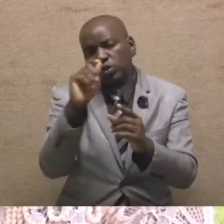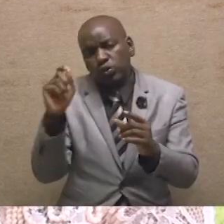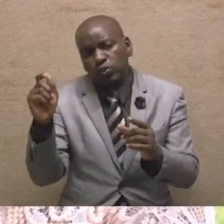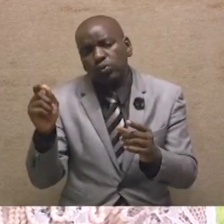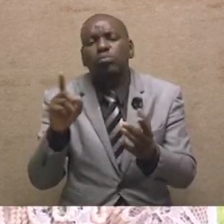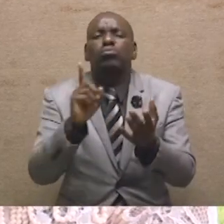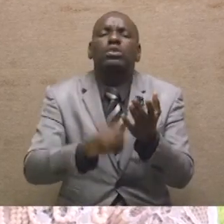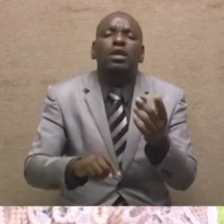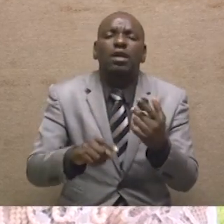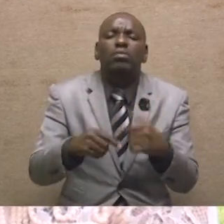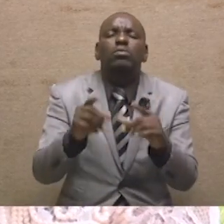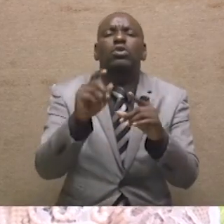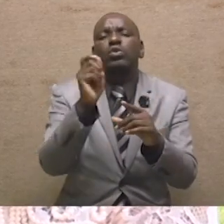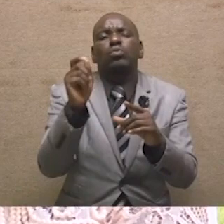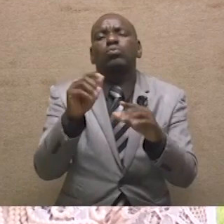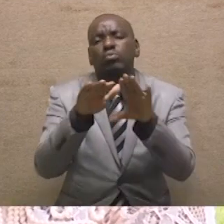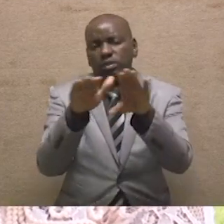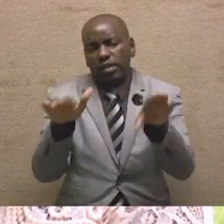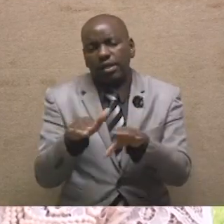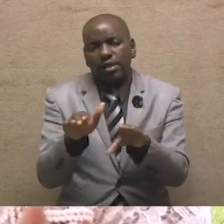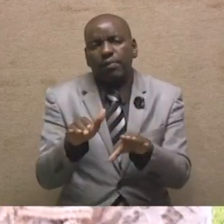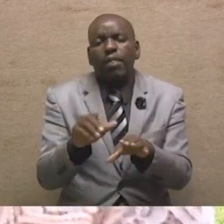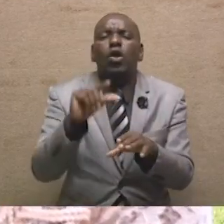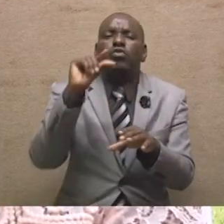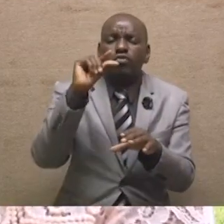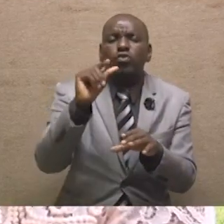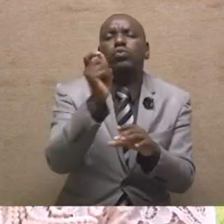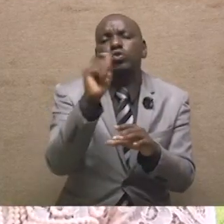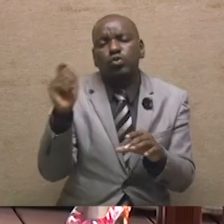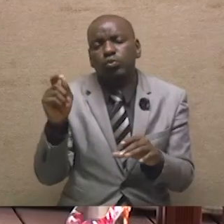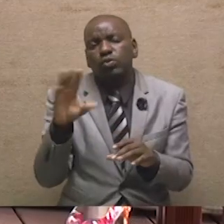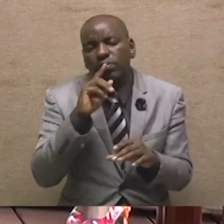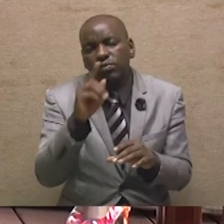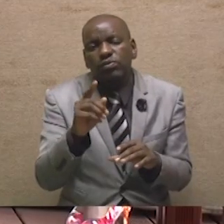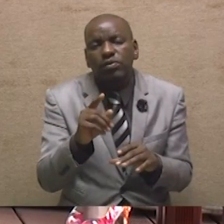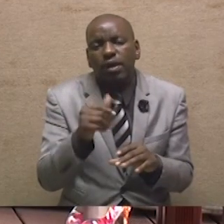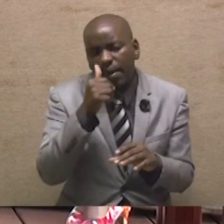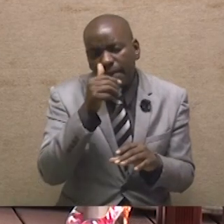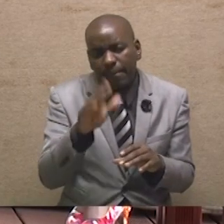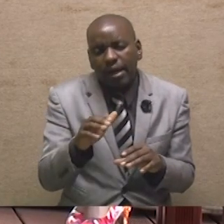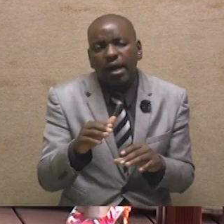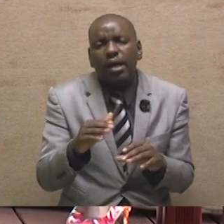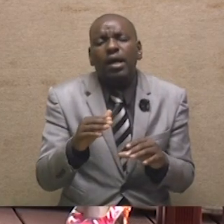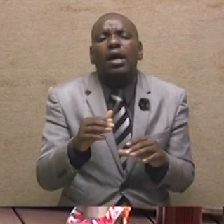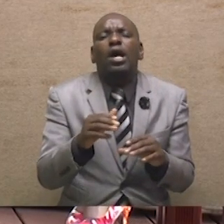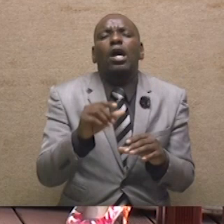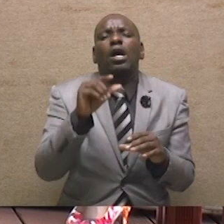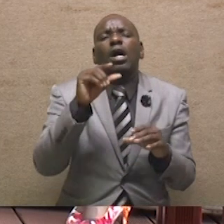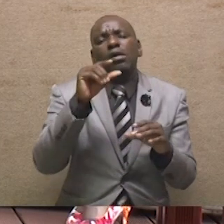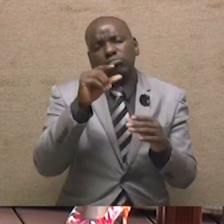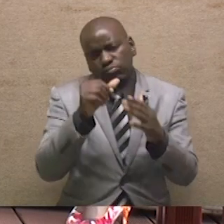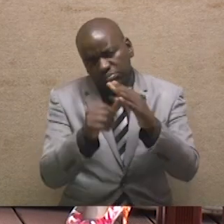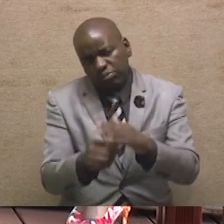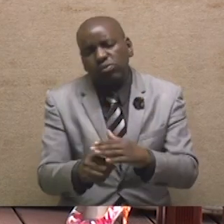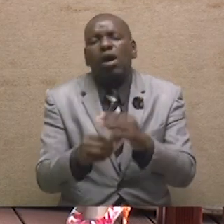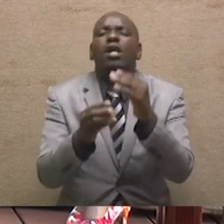outside the traditional way of schools and the established school premises. But does shortage of schools then entails that we should have substandard